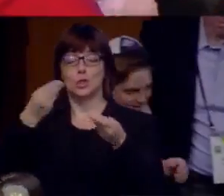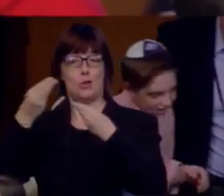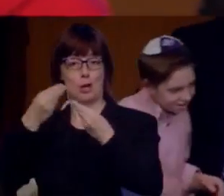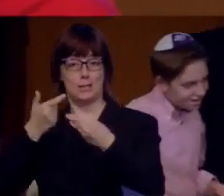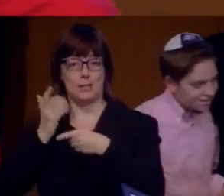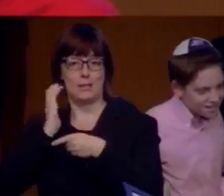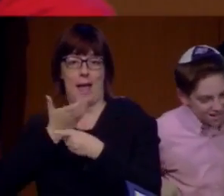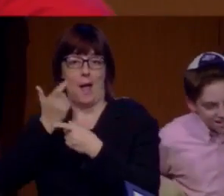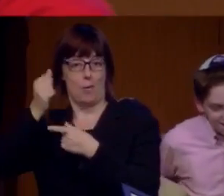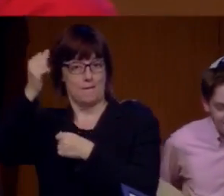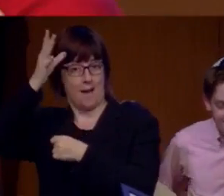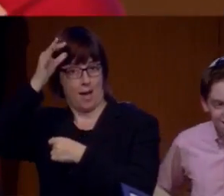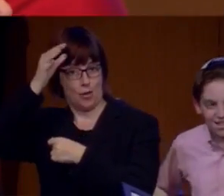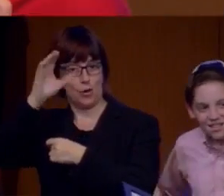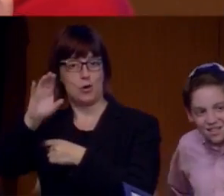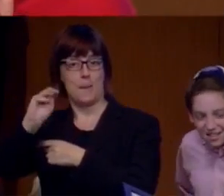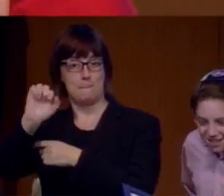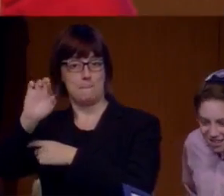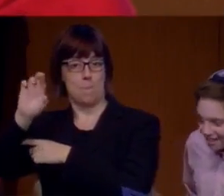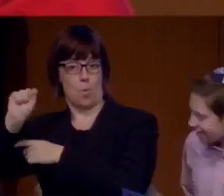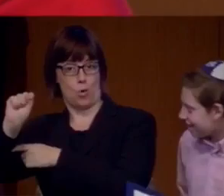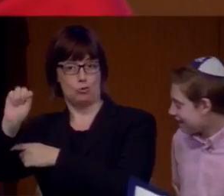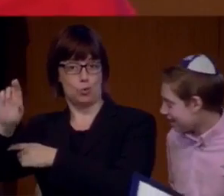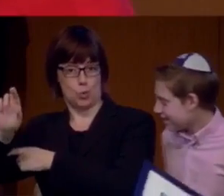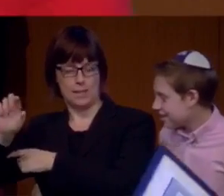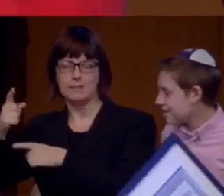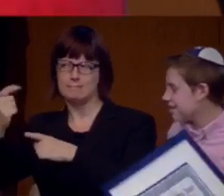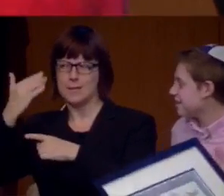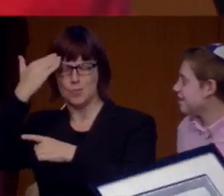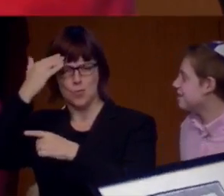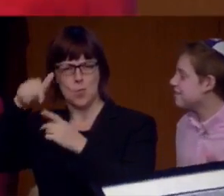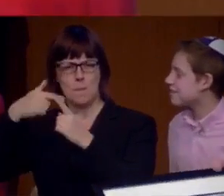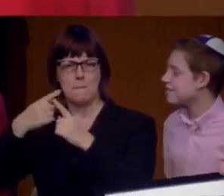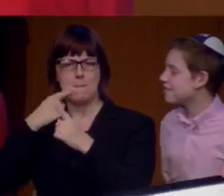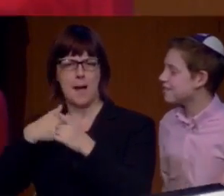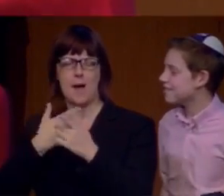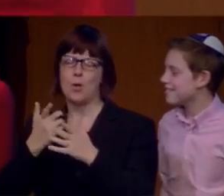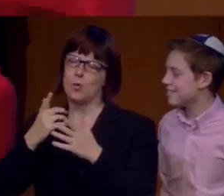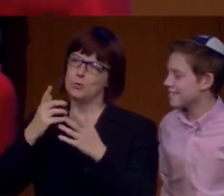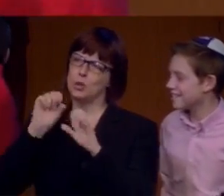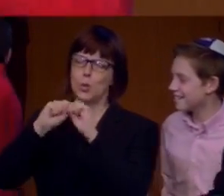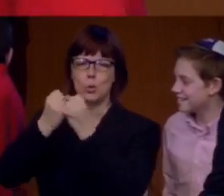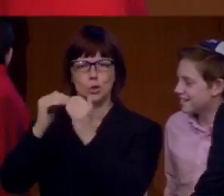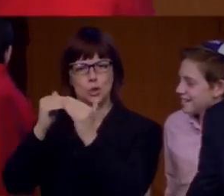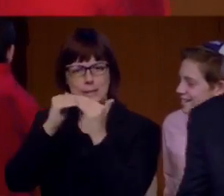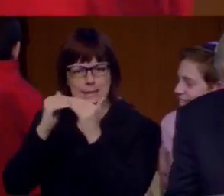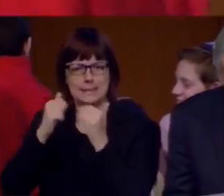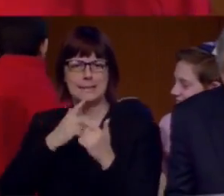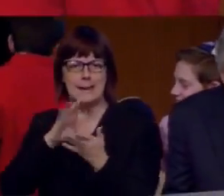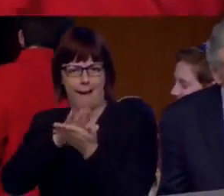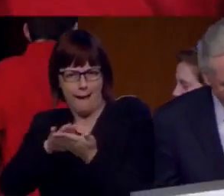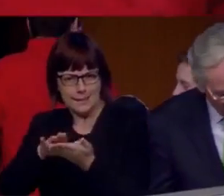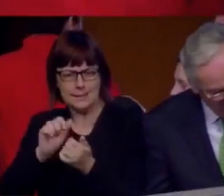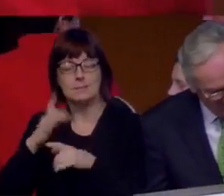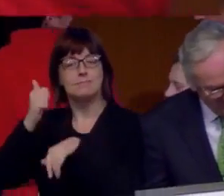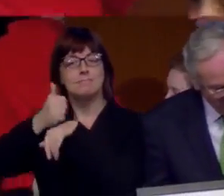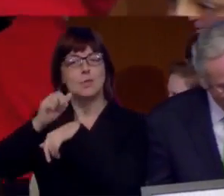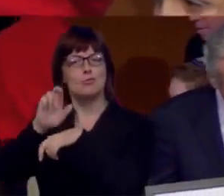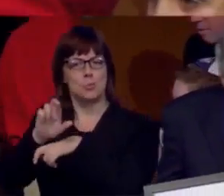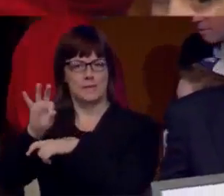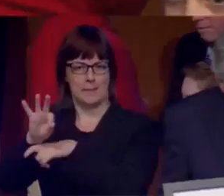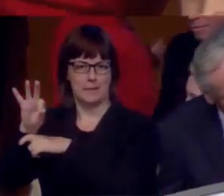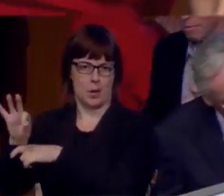Morten Ruderman. He was a man keenly aware of the importance of social justice and established the Ruderman